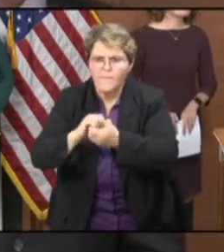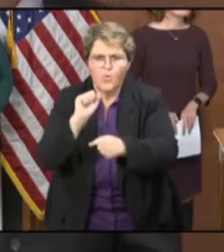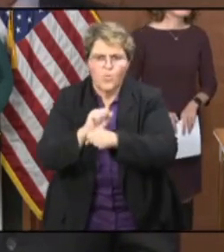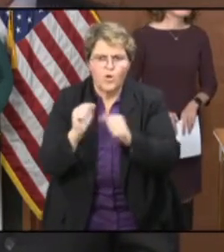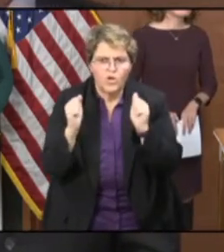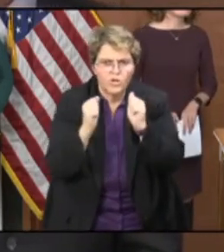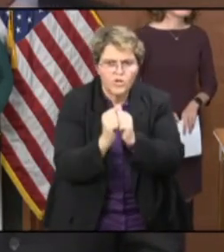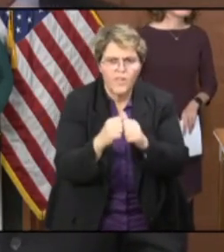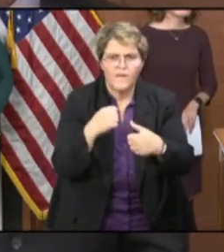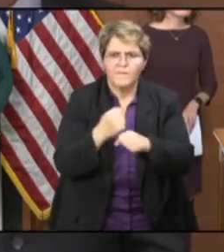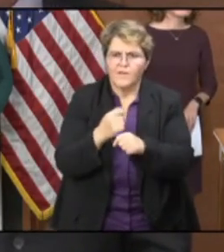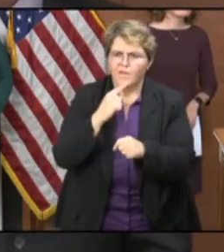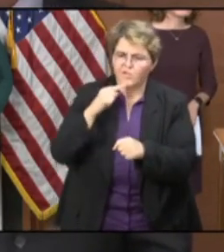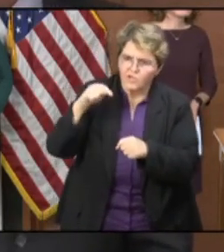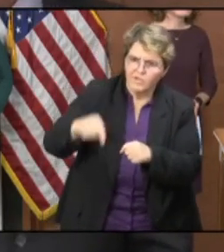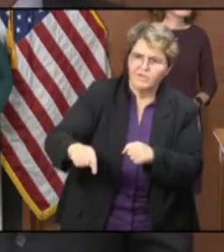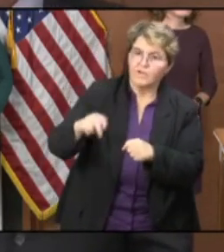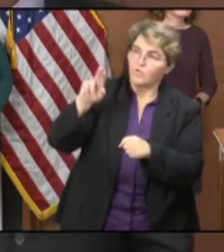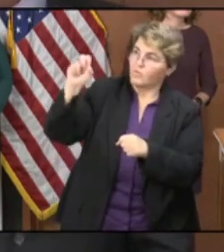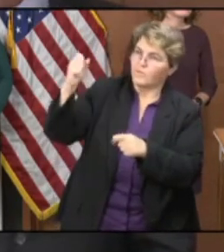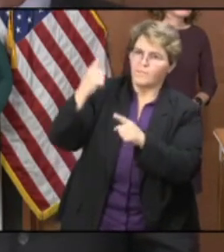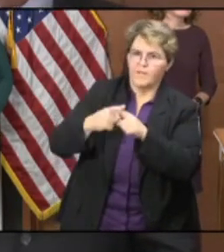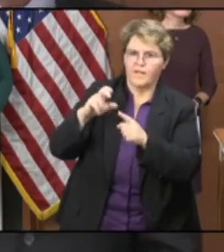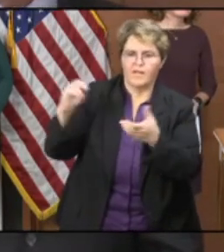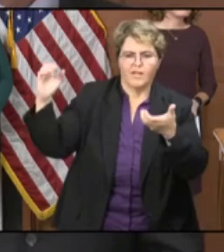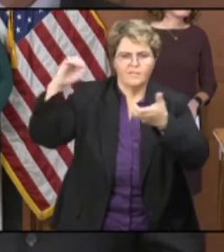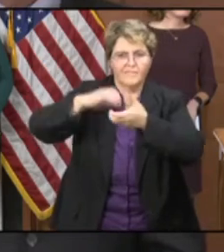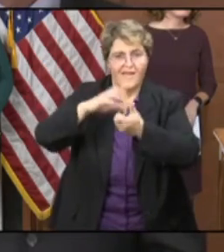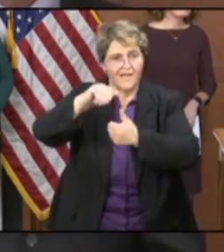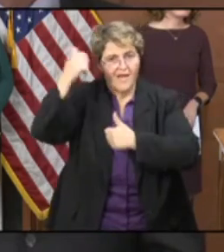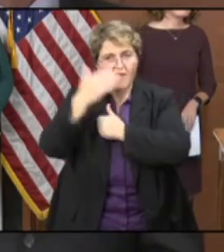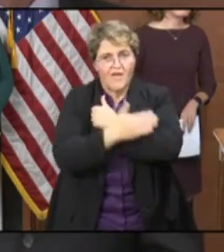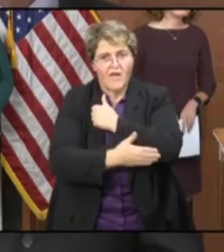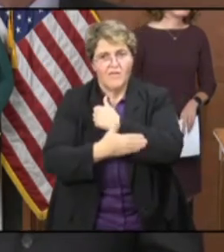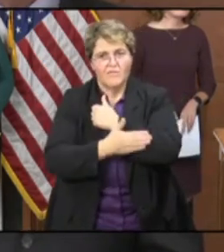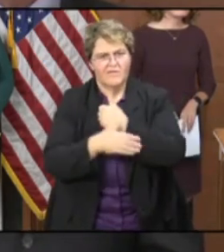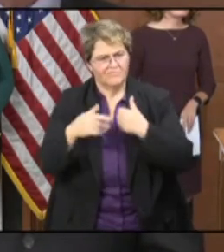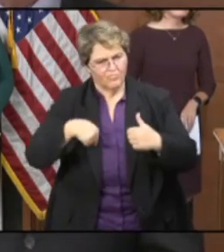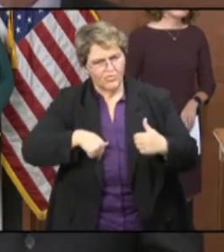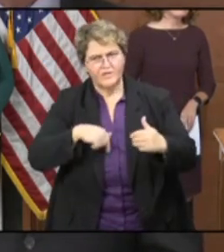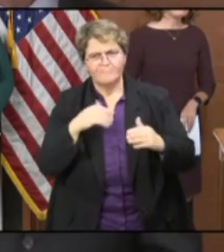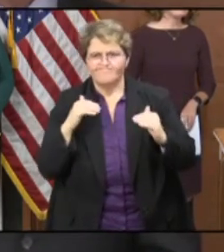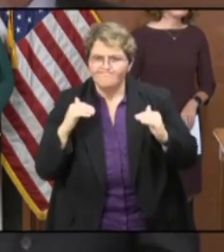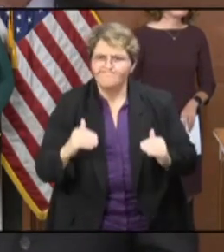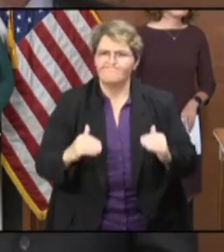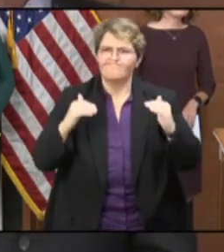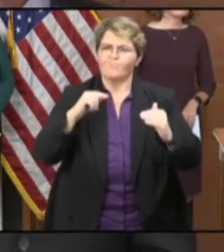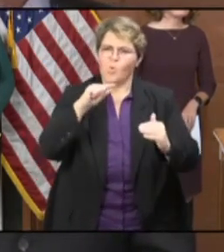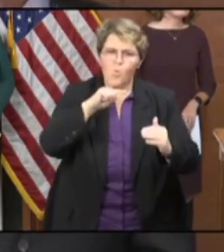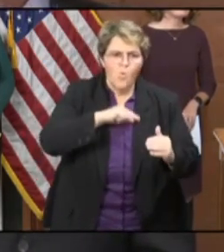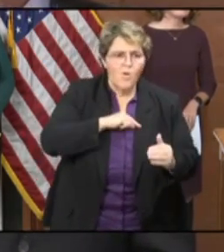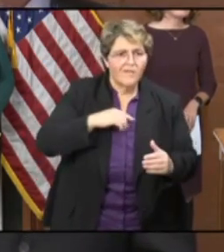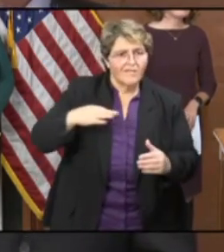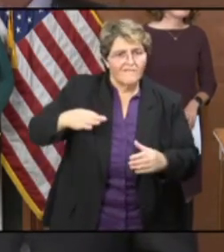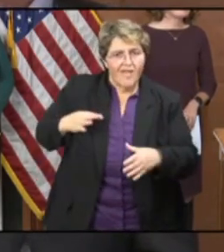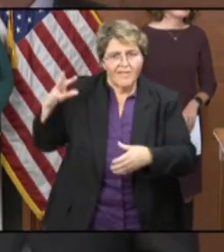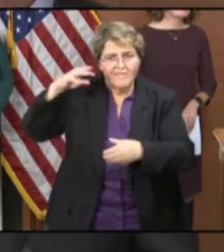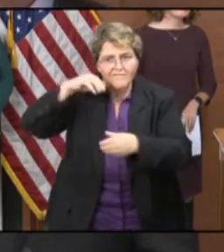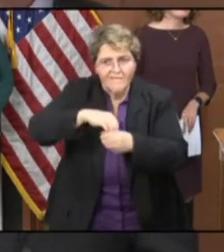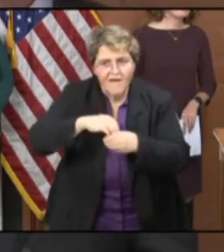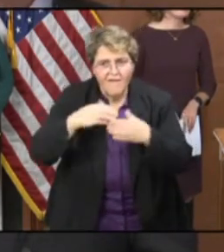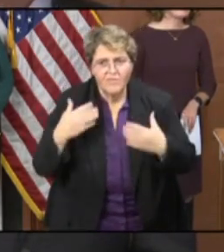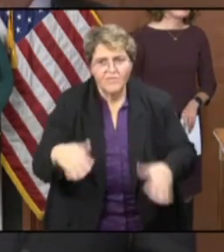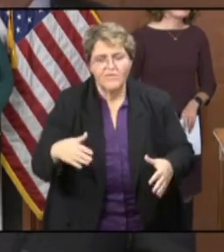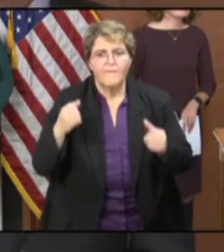in Connecticut, and overseas. And really, they are stepped up and volunteered to come forward to assist both our first responders